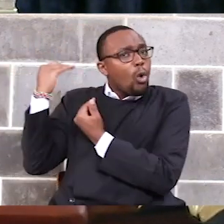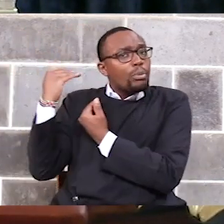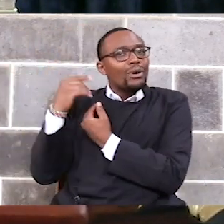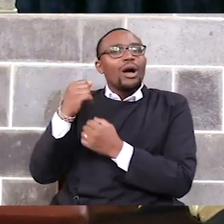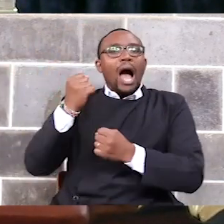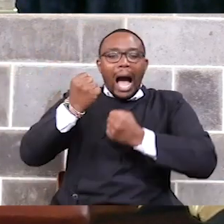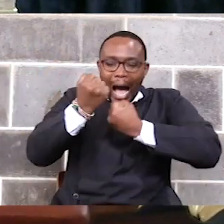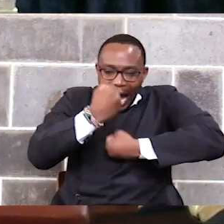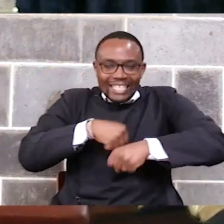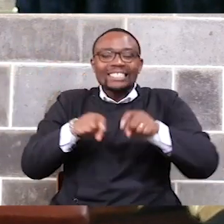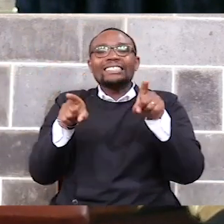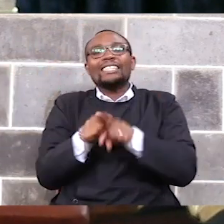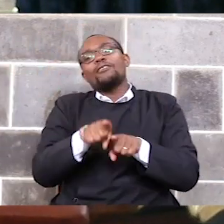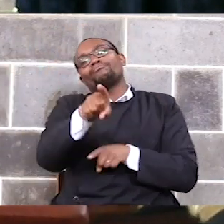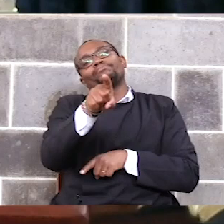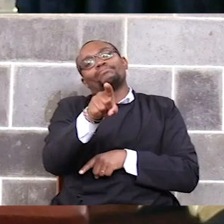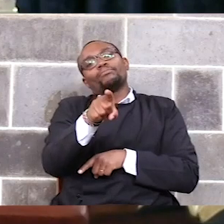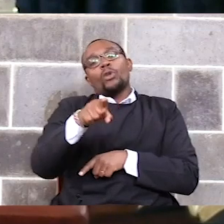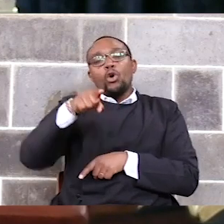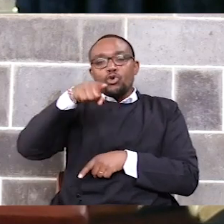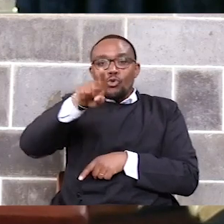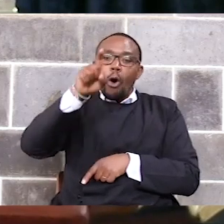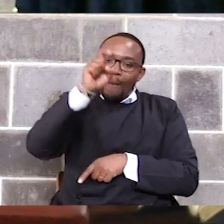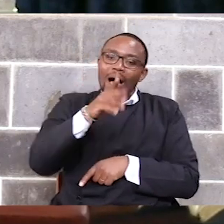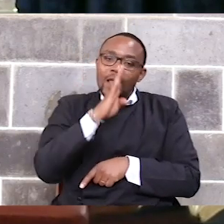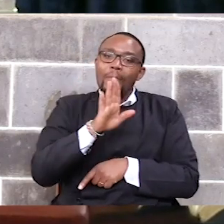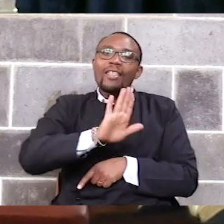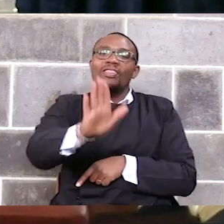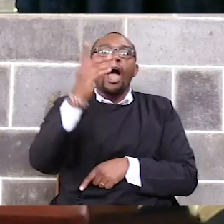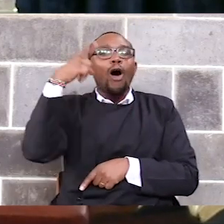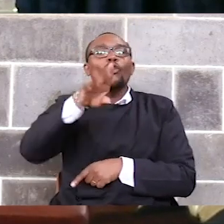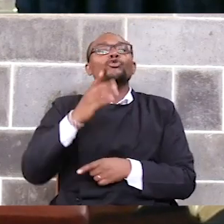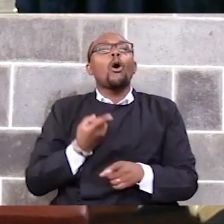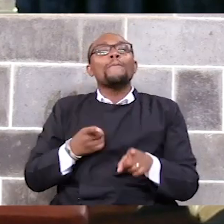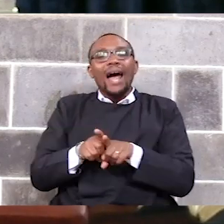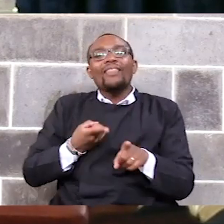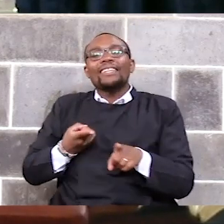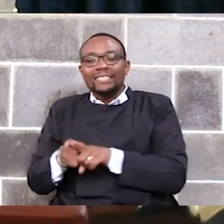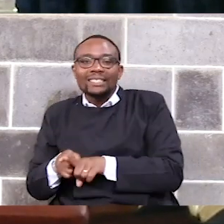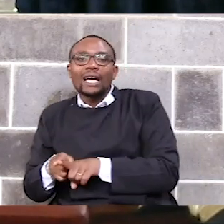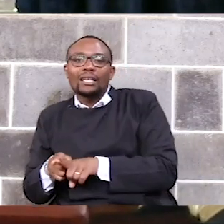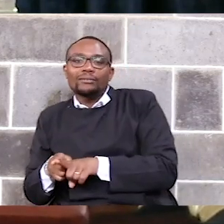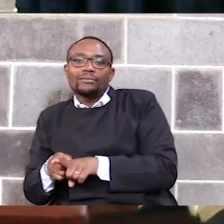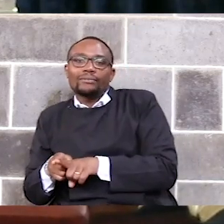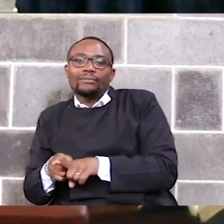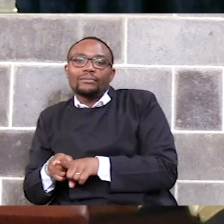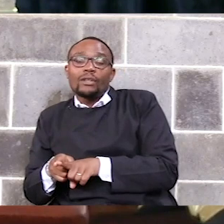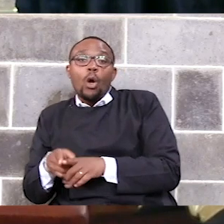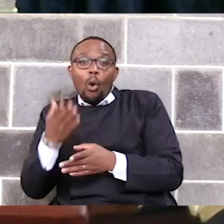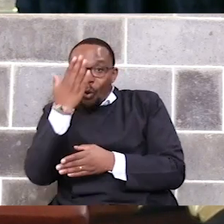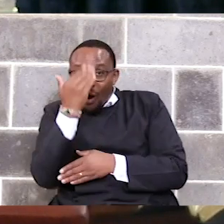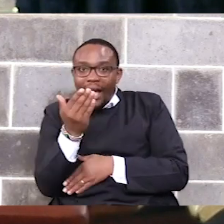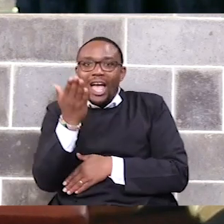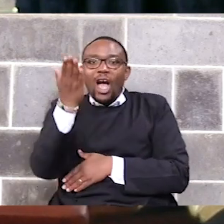These are those times when we should be there for one another to remind each other that God has placed a